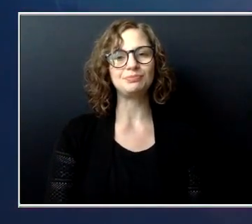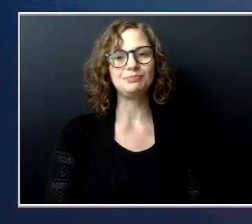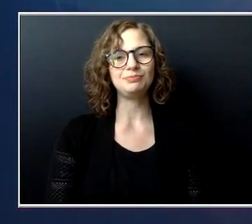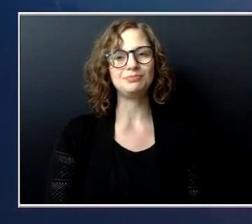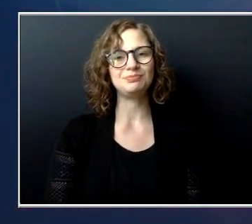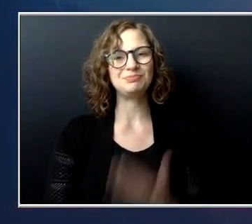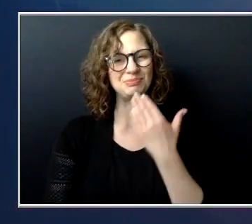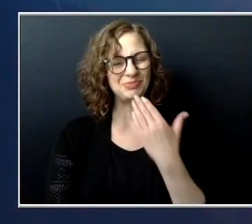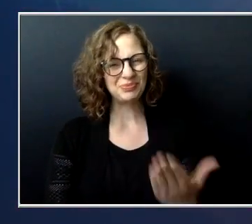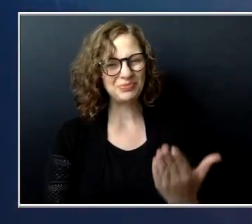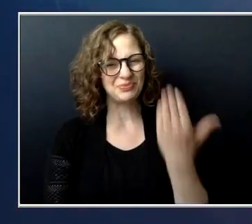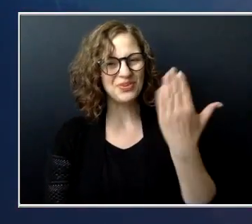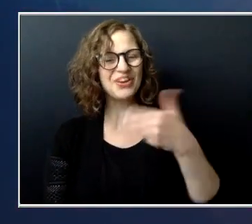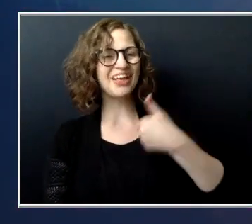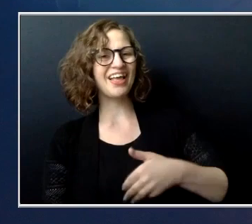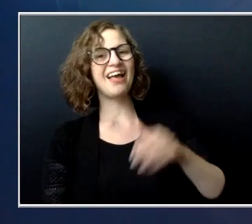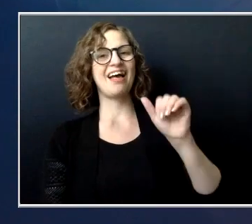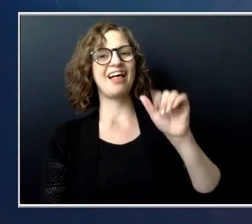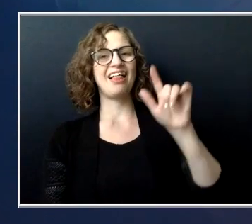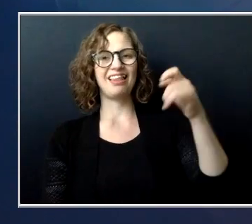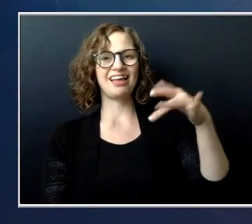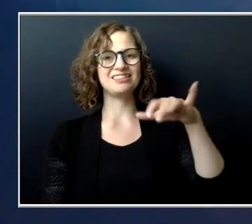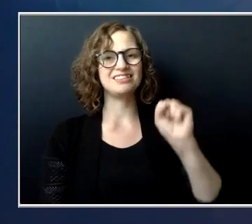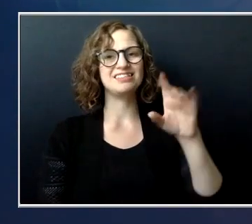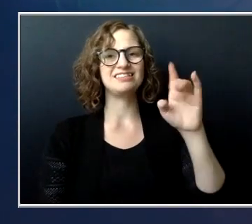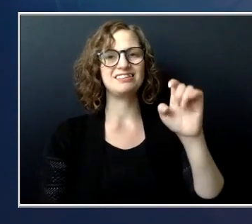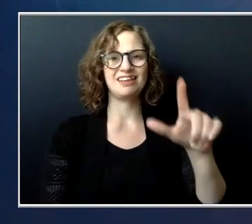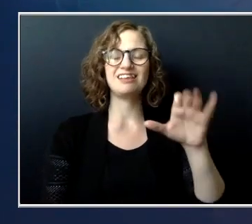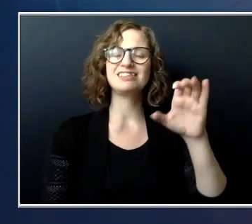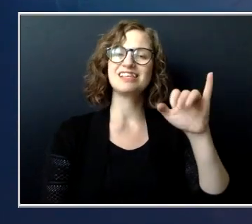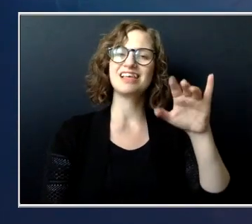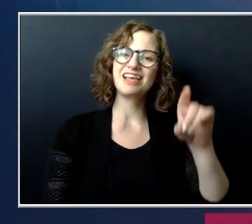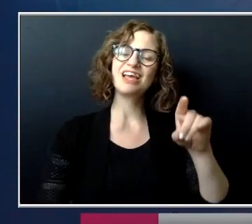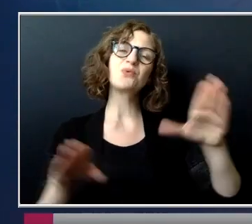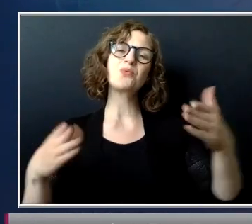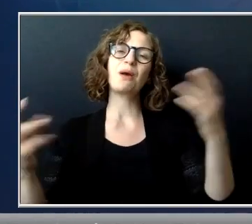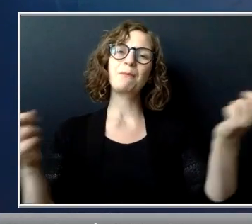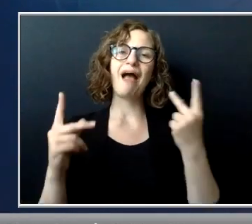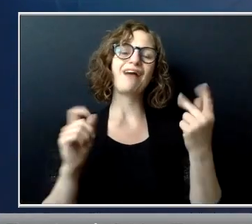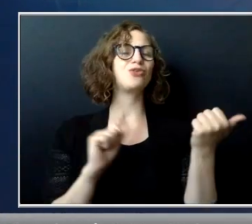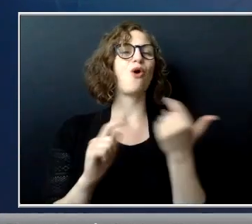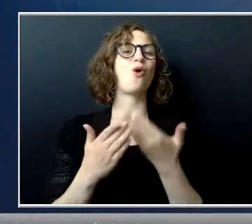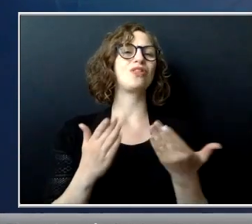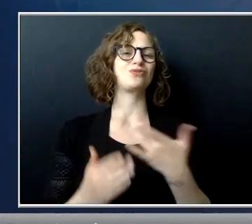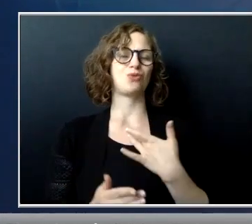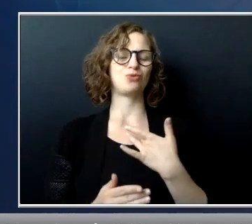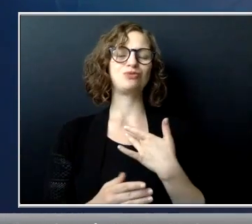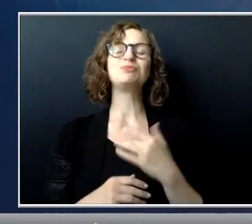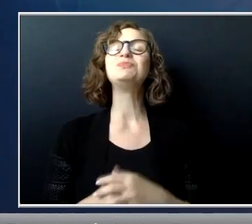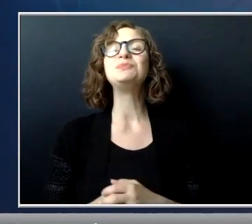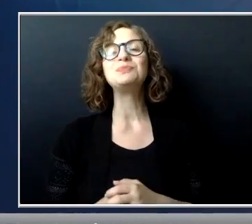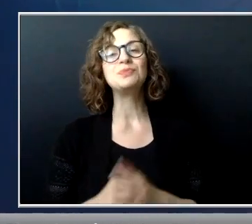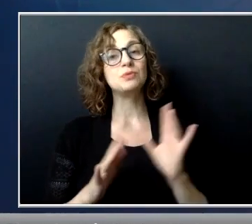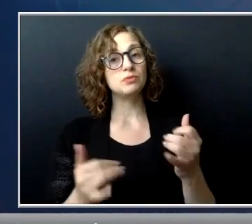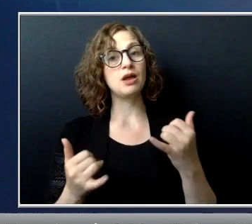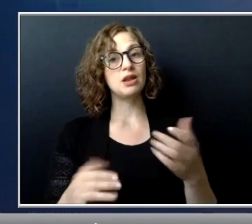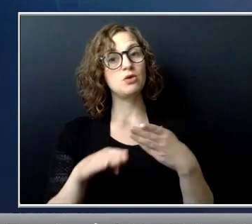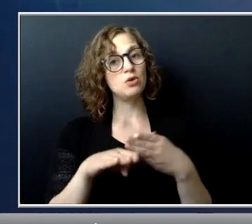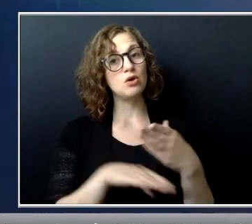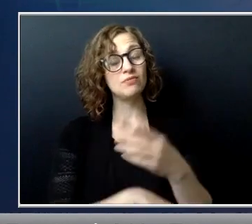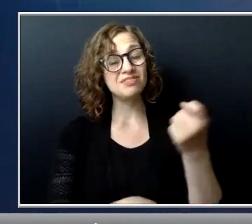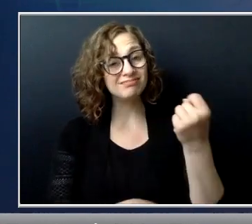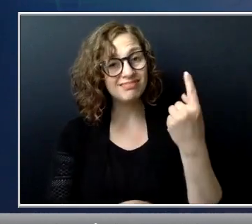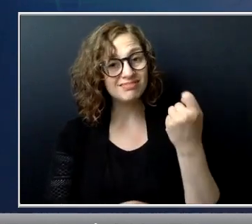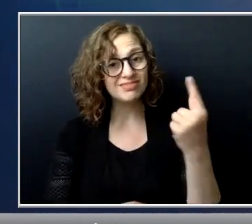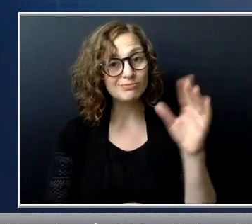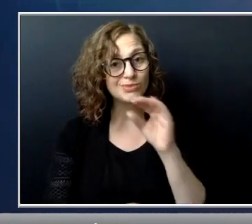Good morning, I'm Alexis Del Cid. Welcome back to All Things Heart. Right now, more than 11% of the American population